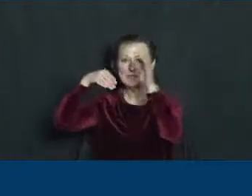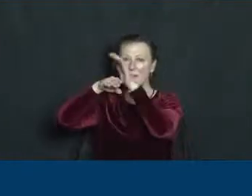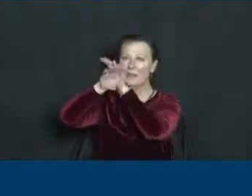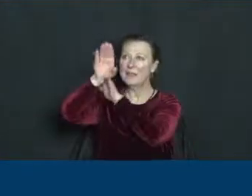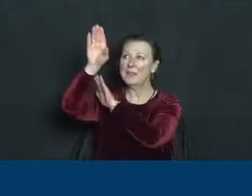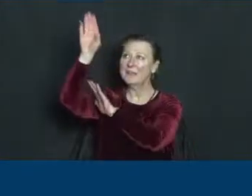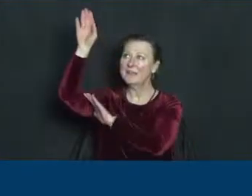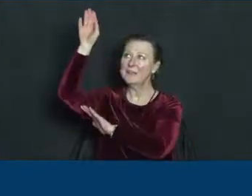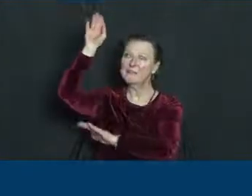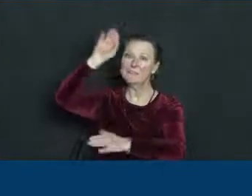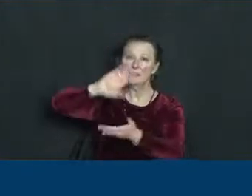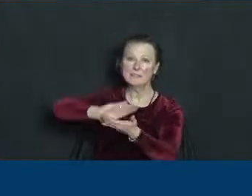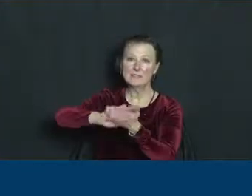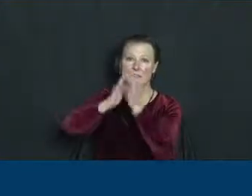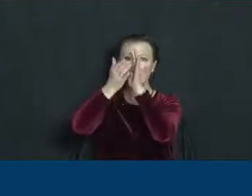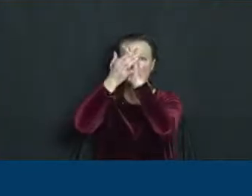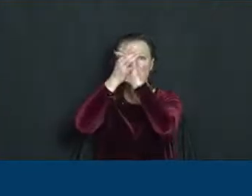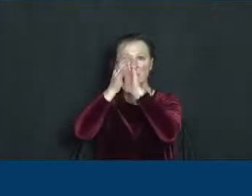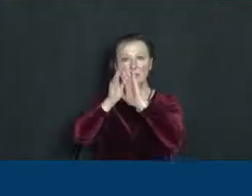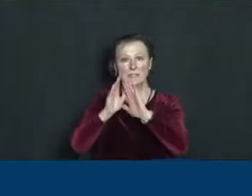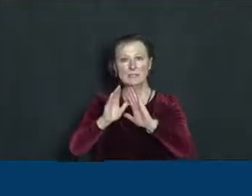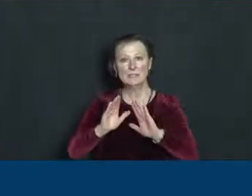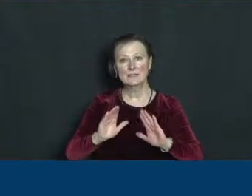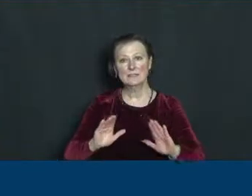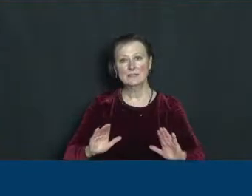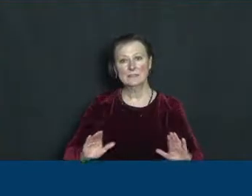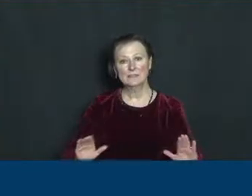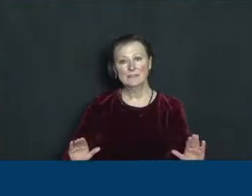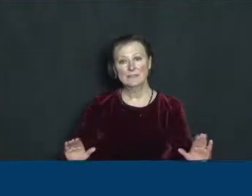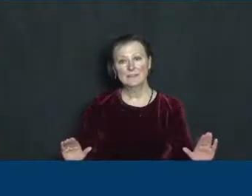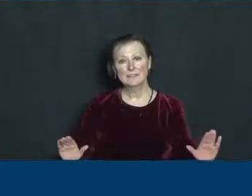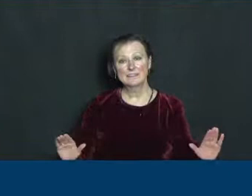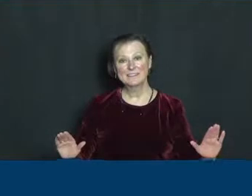in heavenly